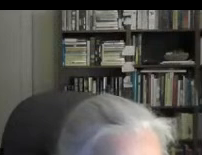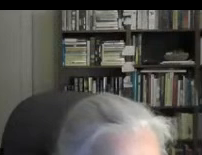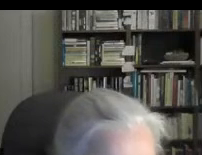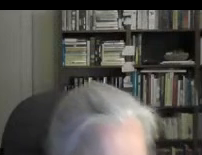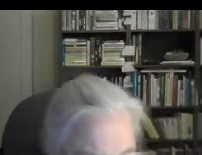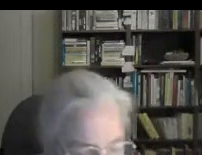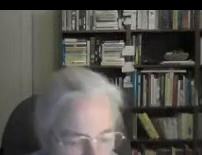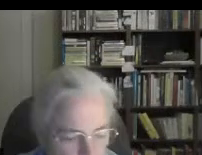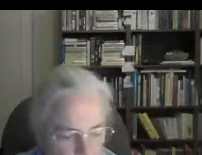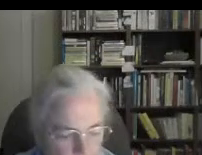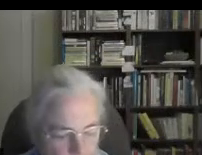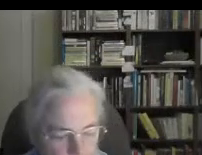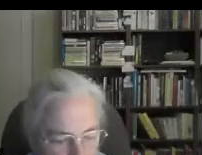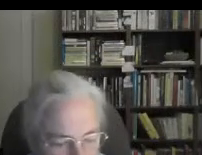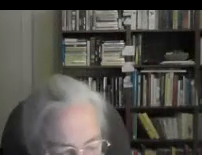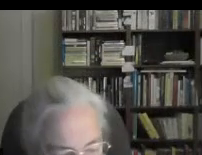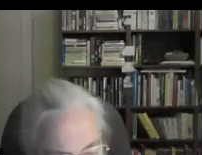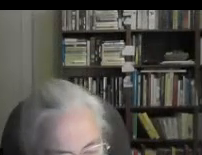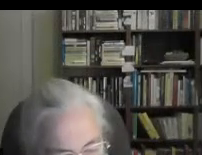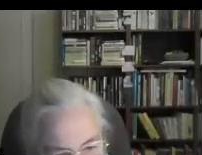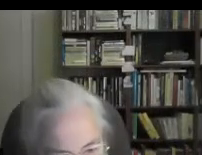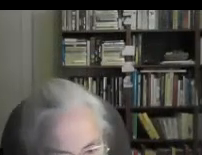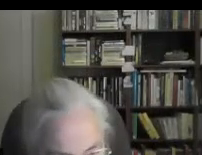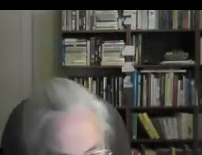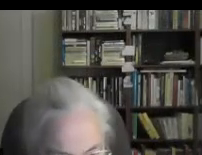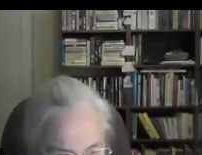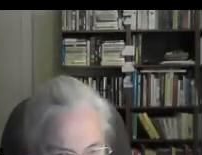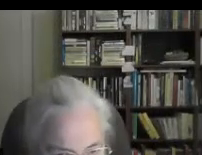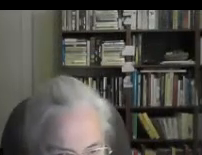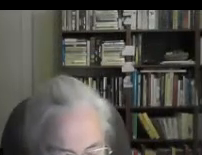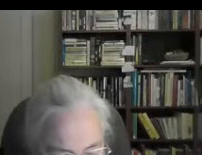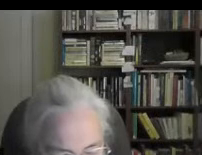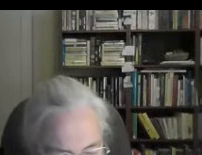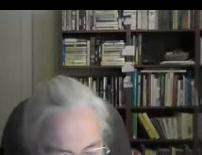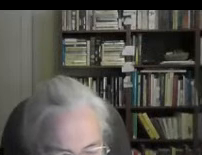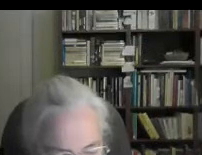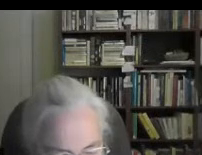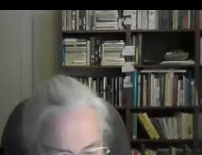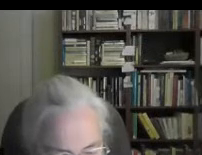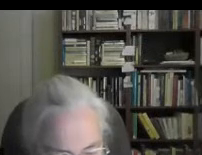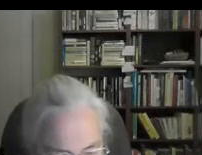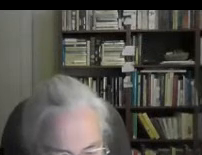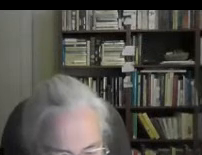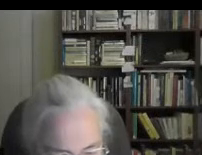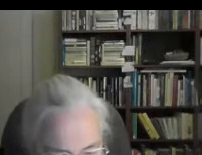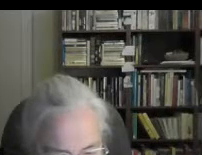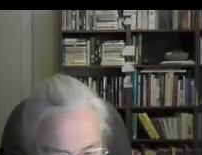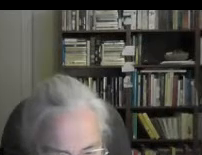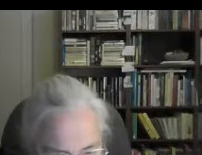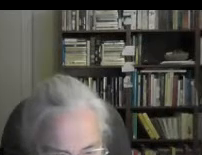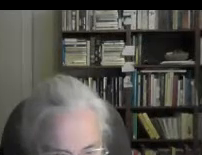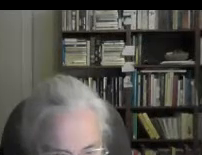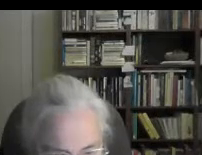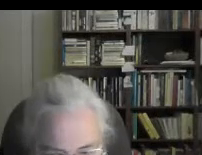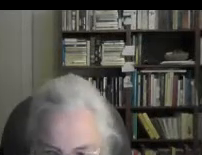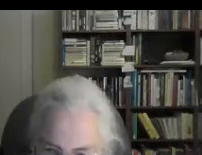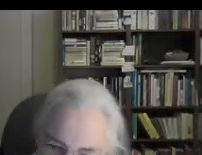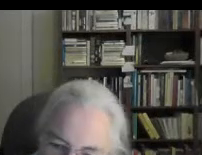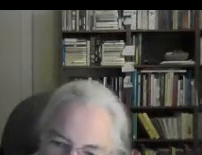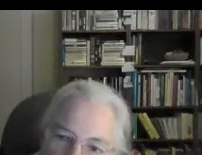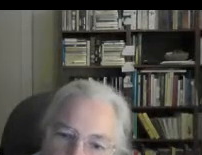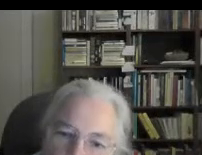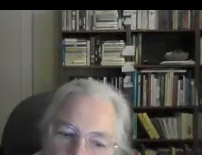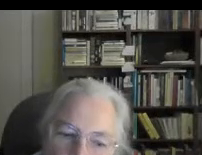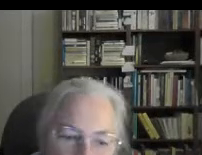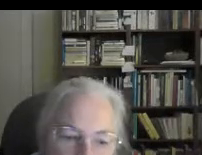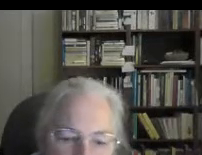that what you're seeing? That's what I'm seeing as well. Okay, thank you. Johnell? Shannon, if you